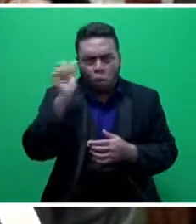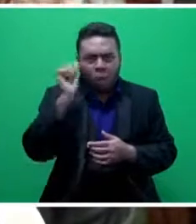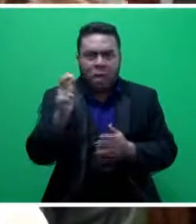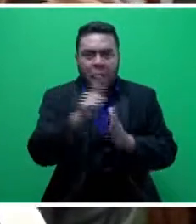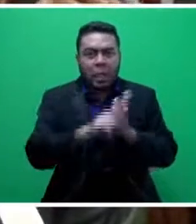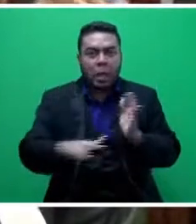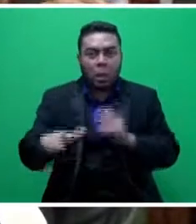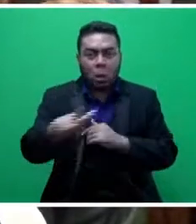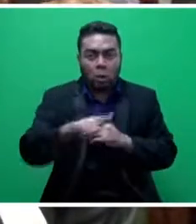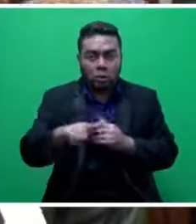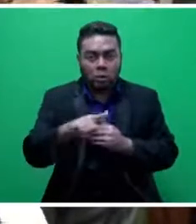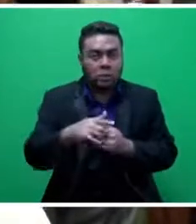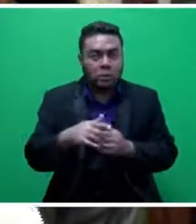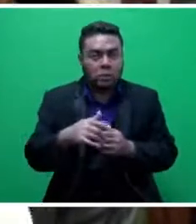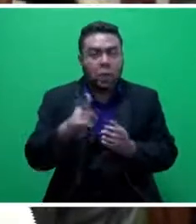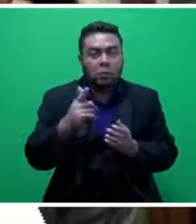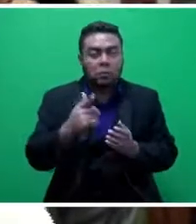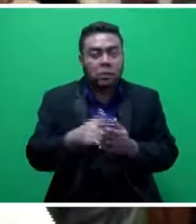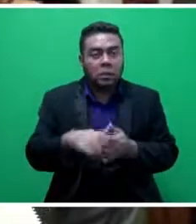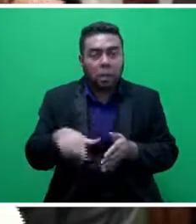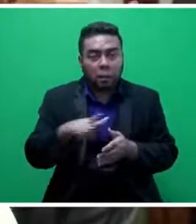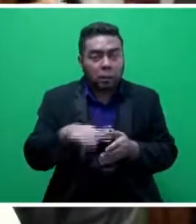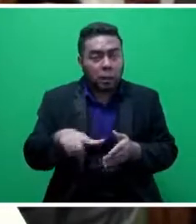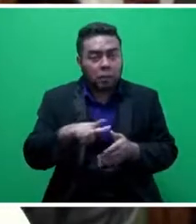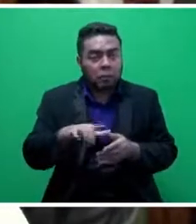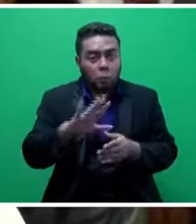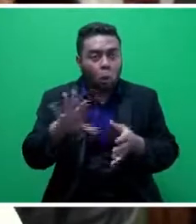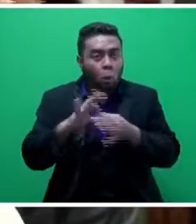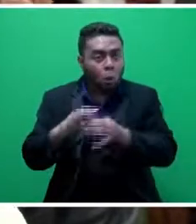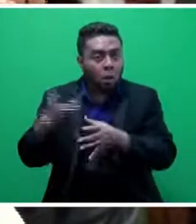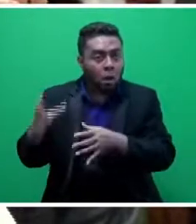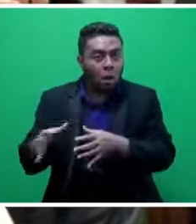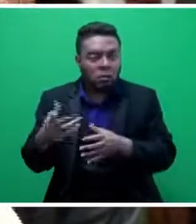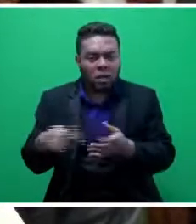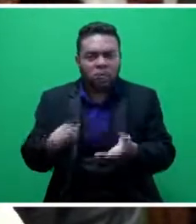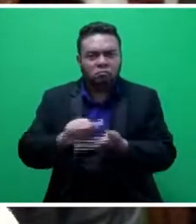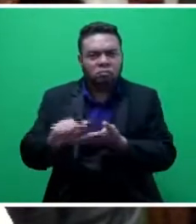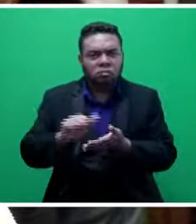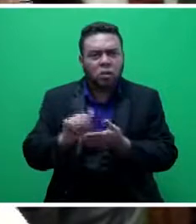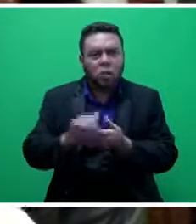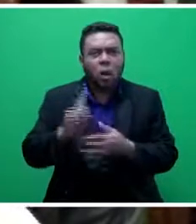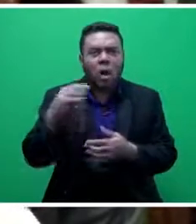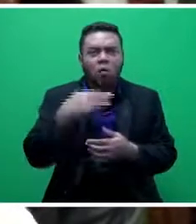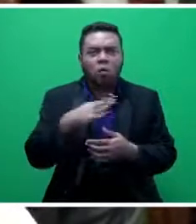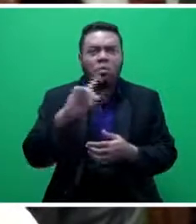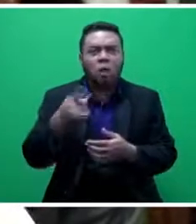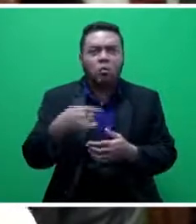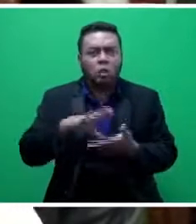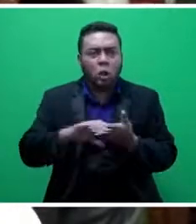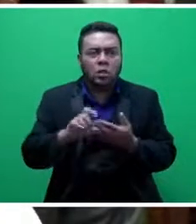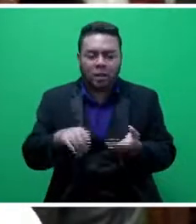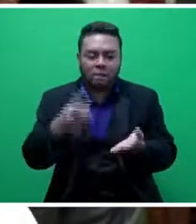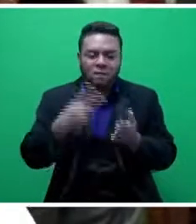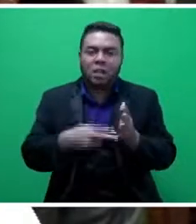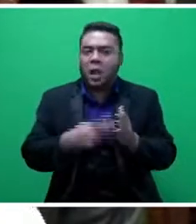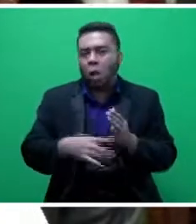of you are in this parliament, would know that if you had a rental of over $100,000, there is VAT payable that's now been removed.